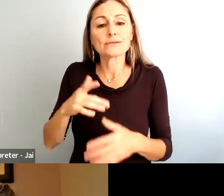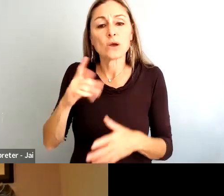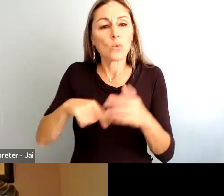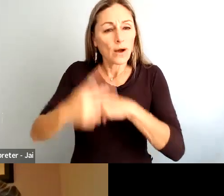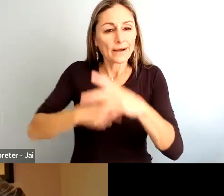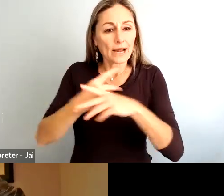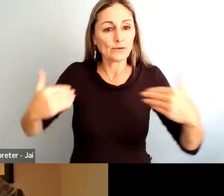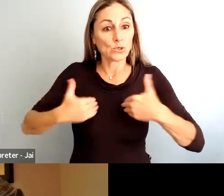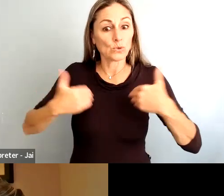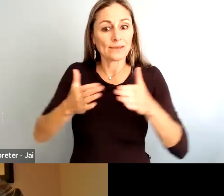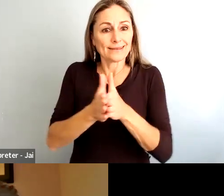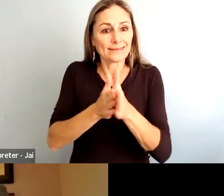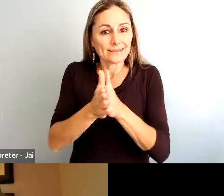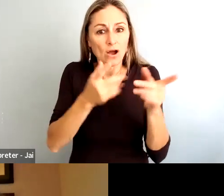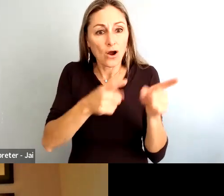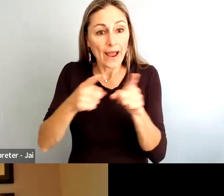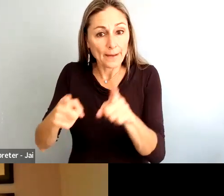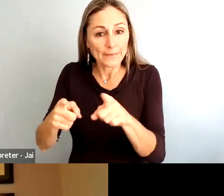happening.